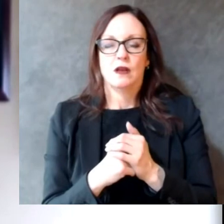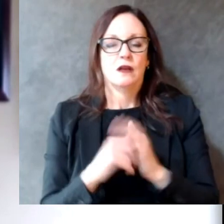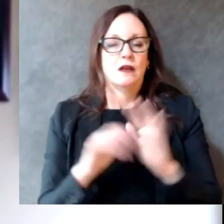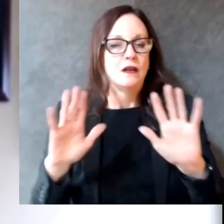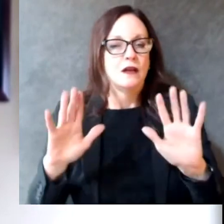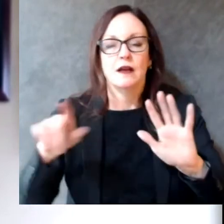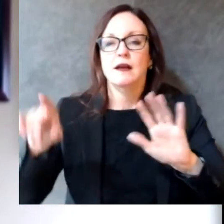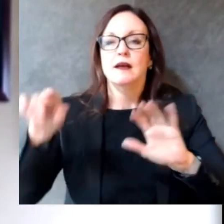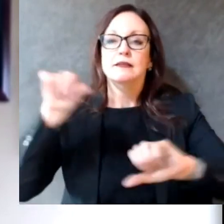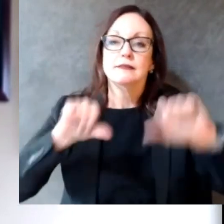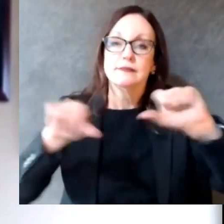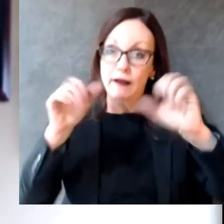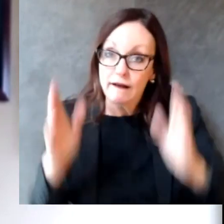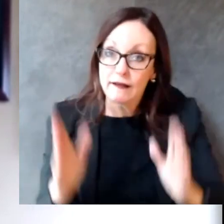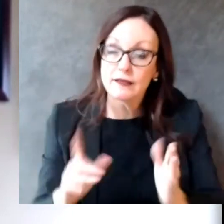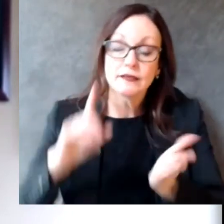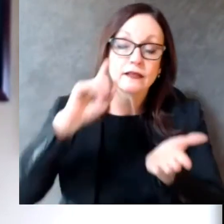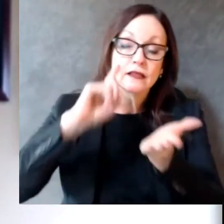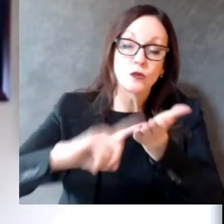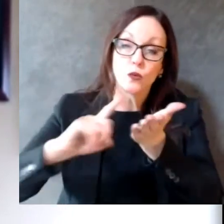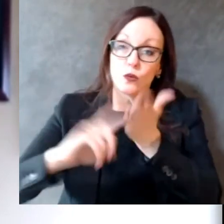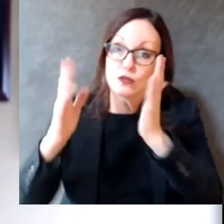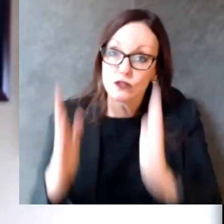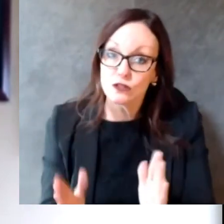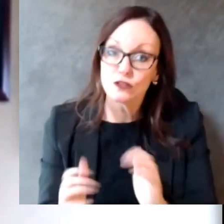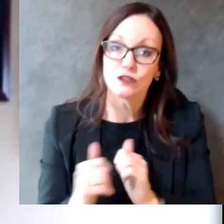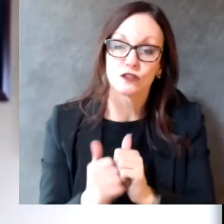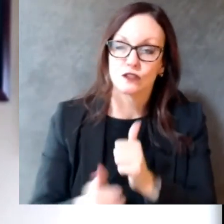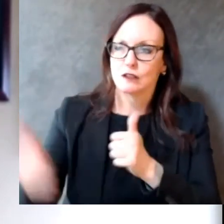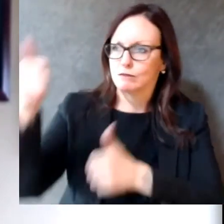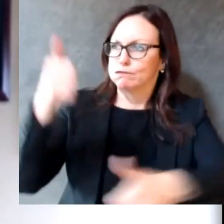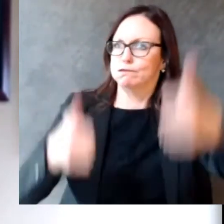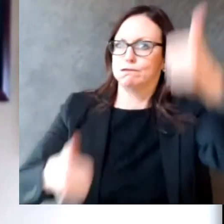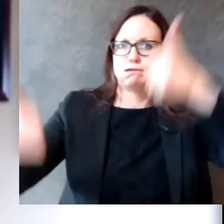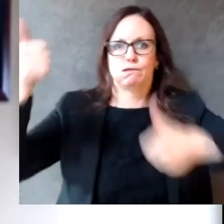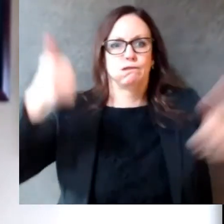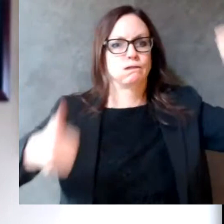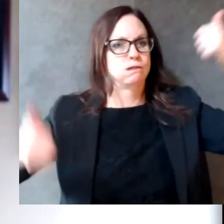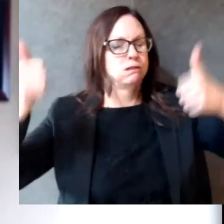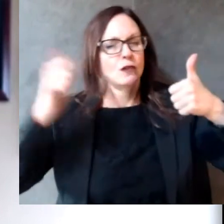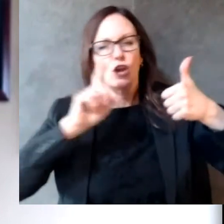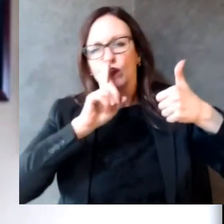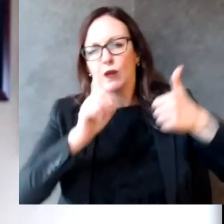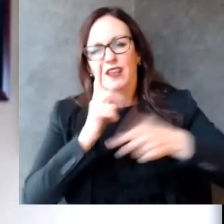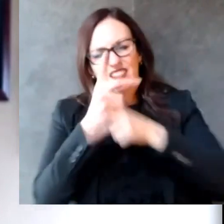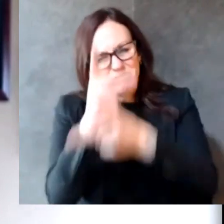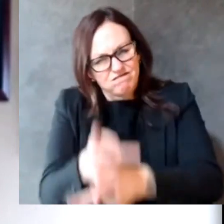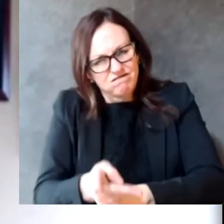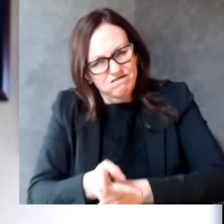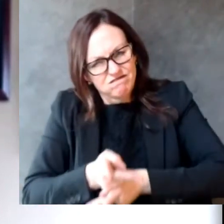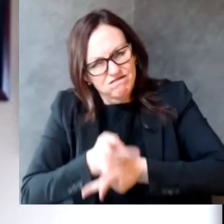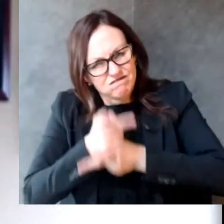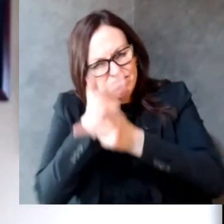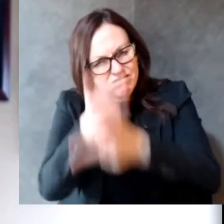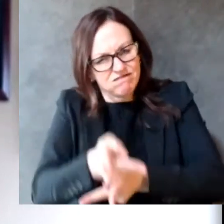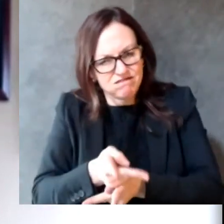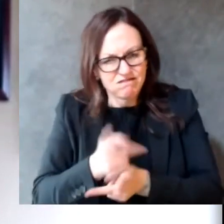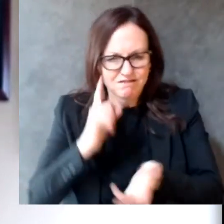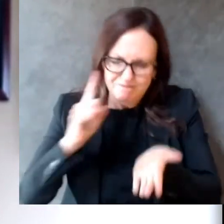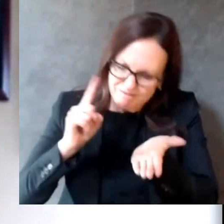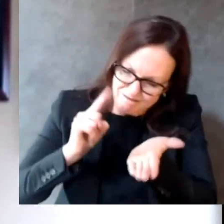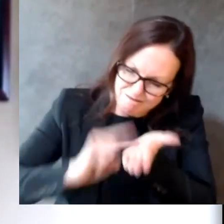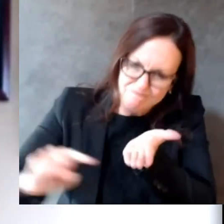that just recently we saw in action, looking and thinking very carefully about the Johnson & Johnson